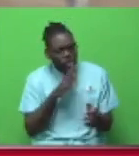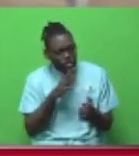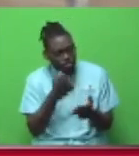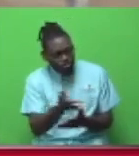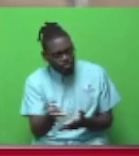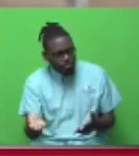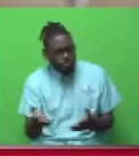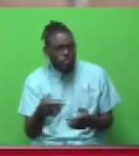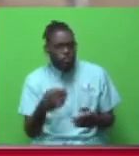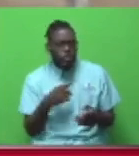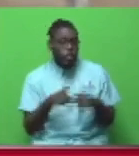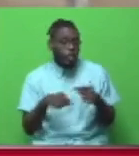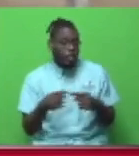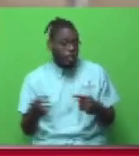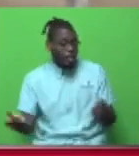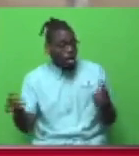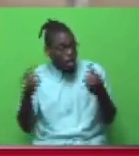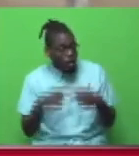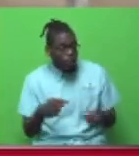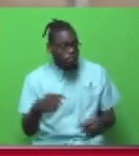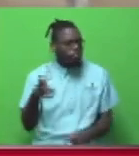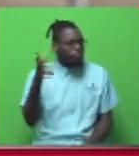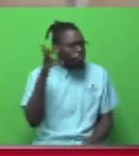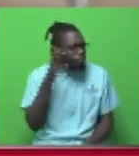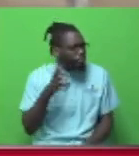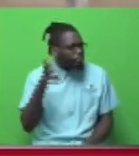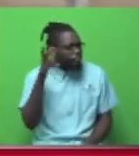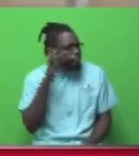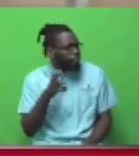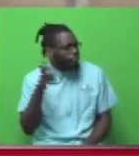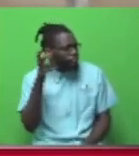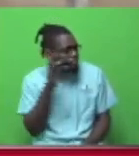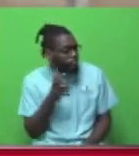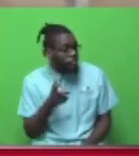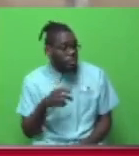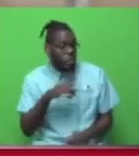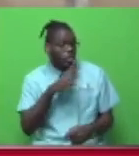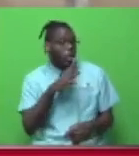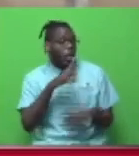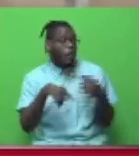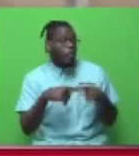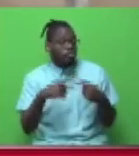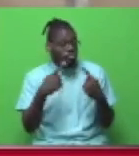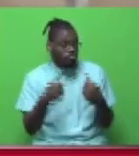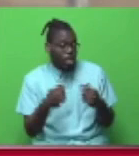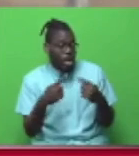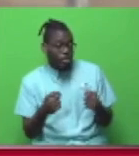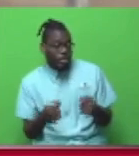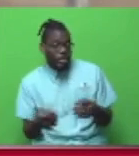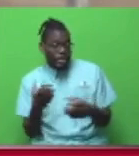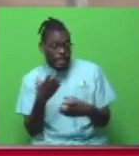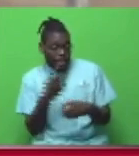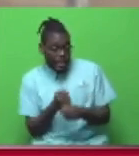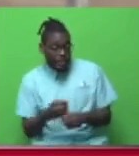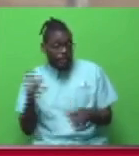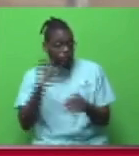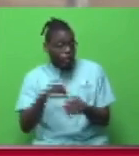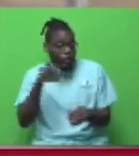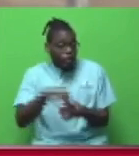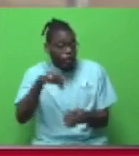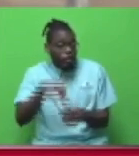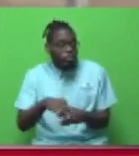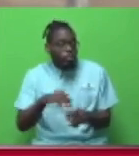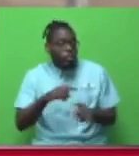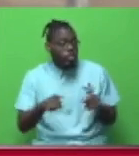debate because they don't want to hear. This is not, again, this is not the political hustings. This is where we are here to report to the people of Trinidad and Tobago for they